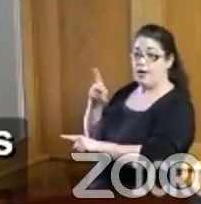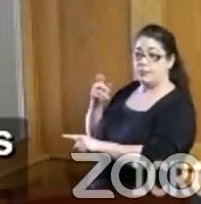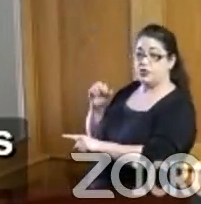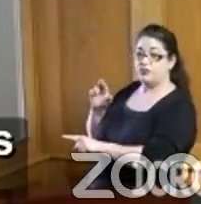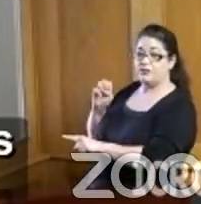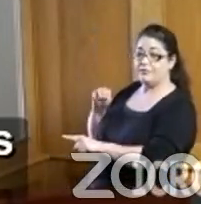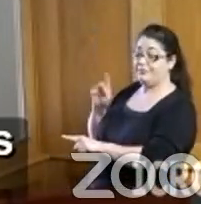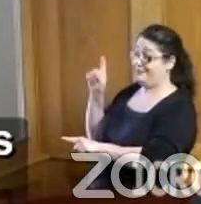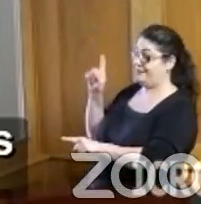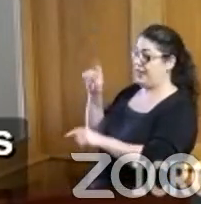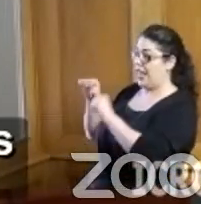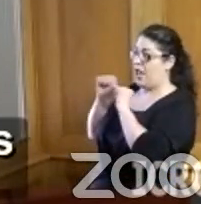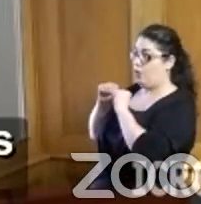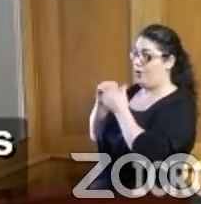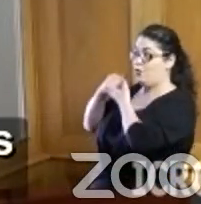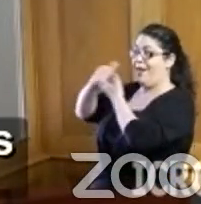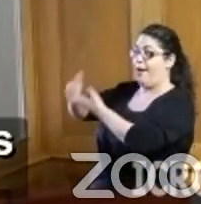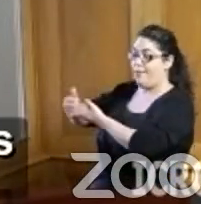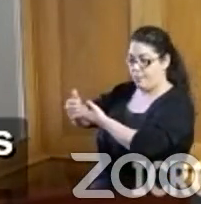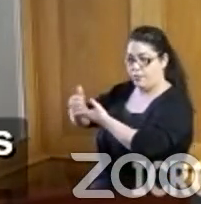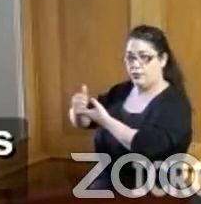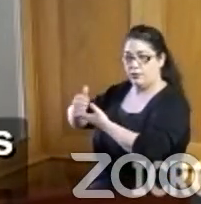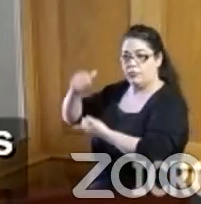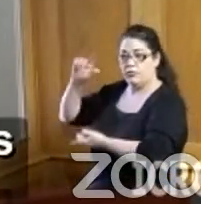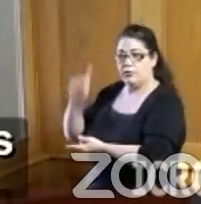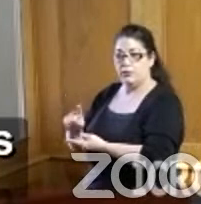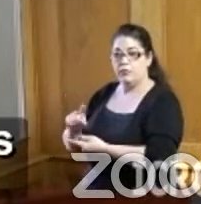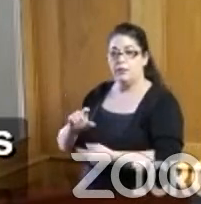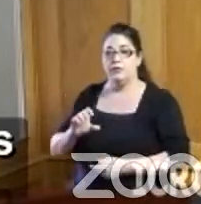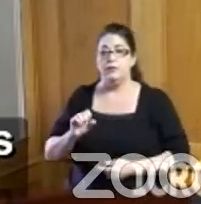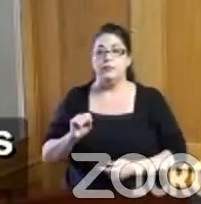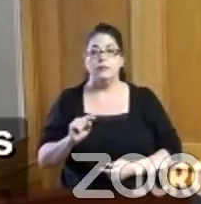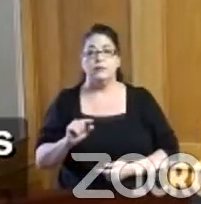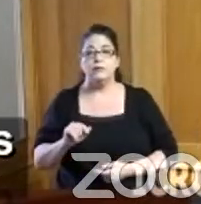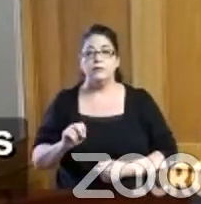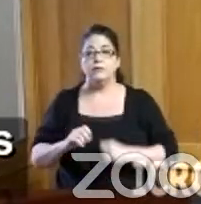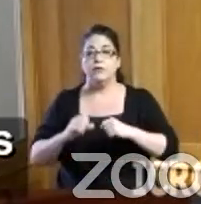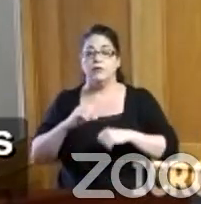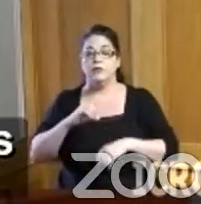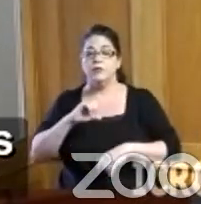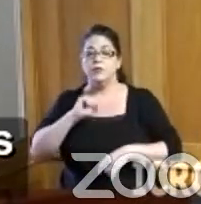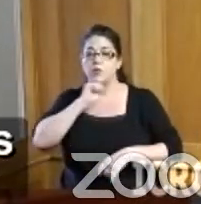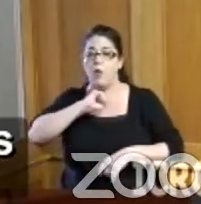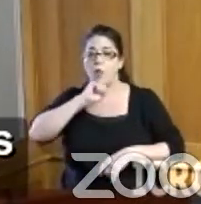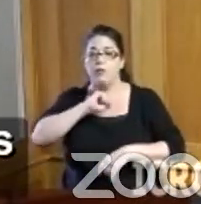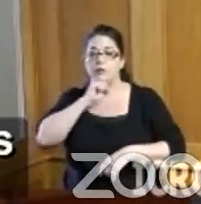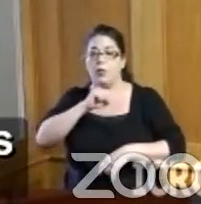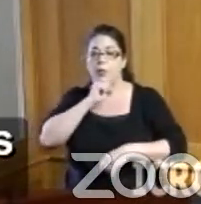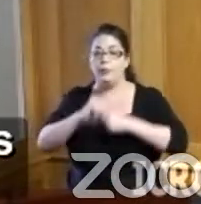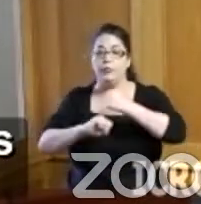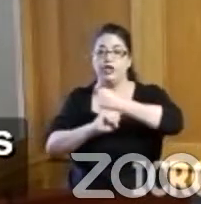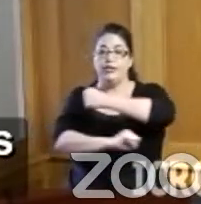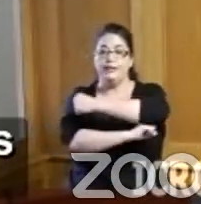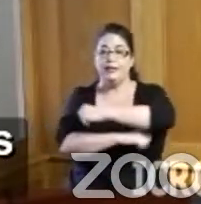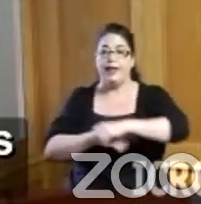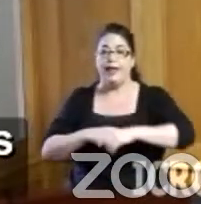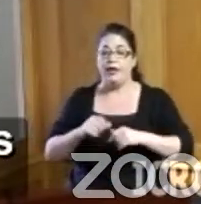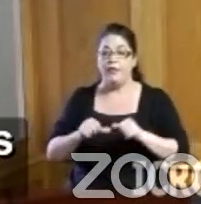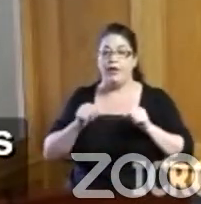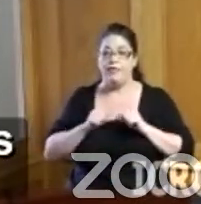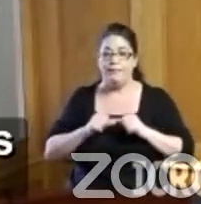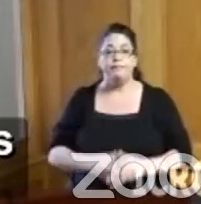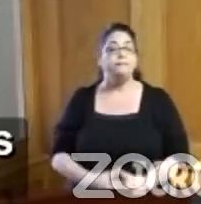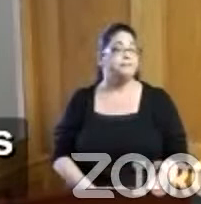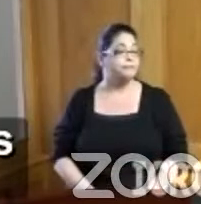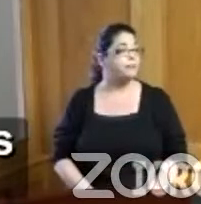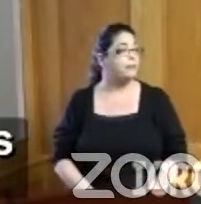we can do there, that will only help mm-hmm. both at Stonebridge and the UMCI, all the overflows that we have downstream near the Ohio River. So.